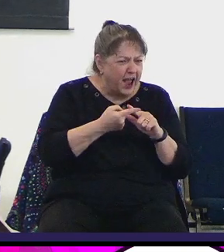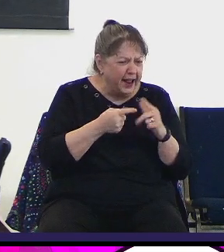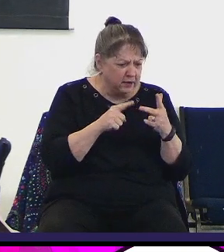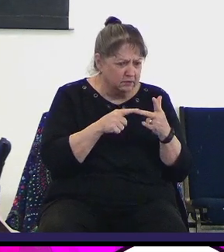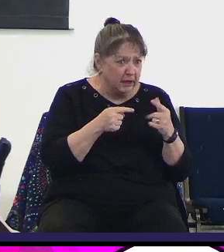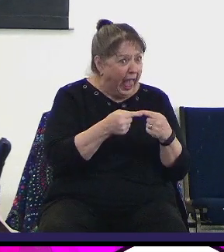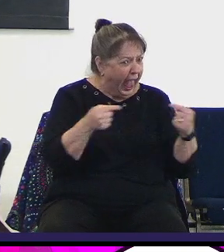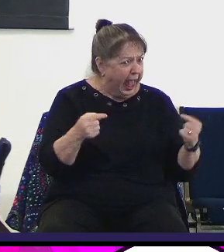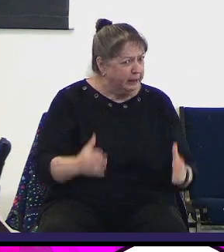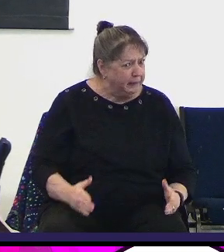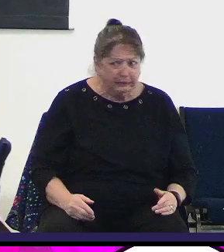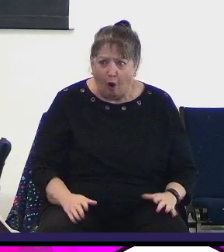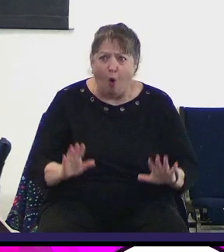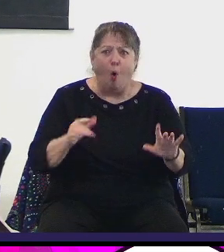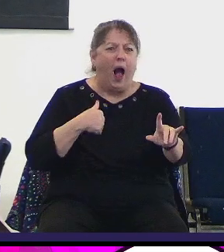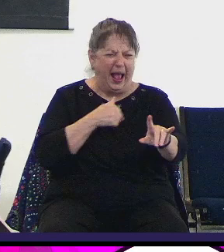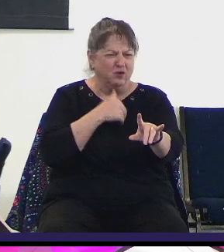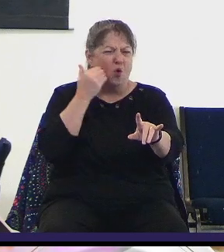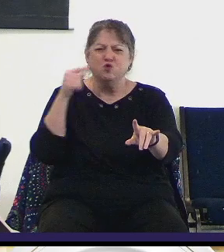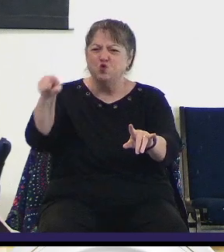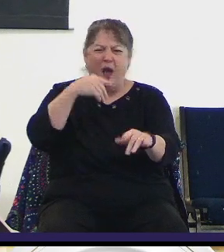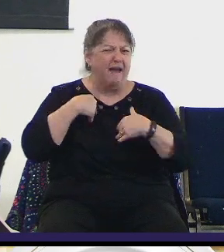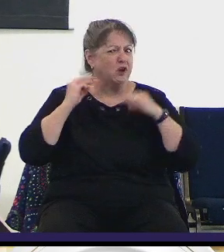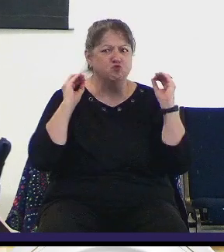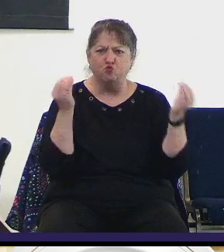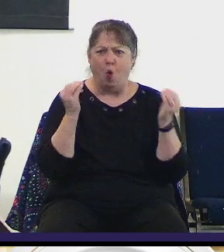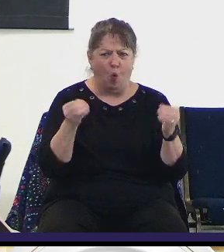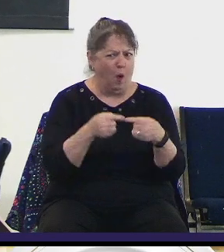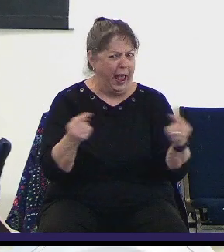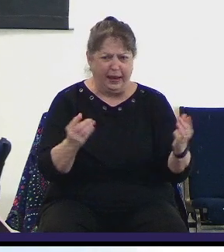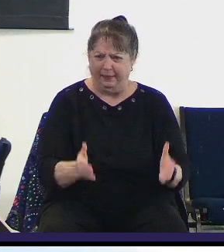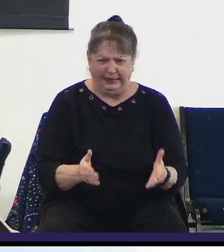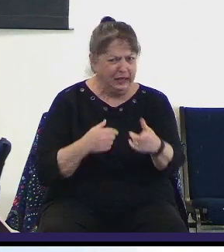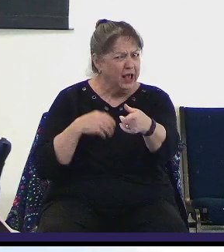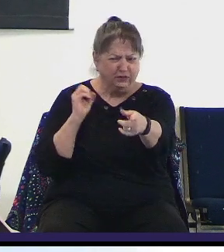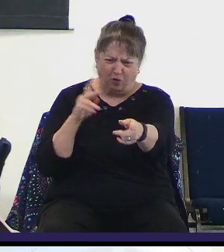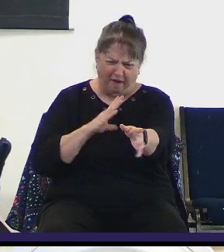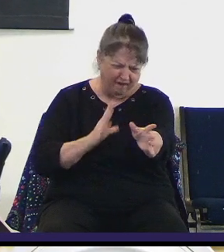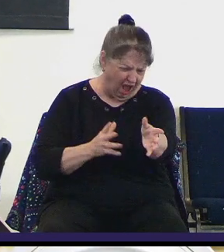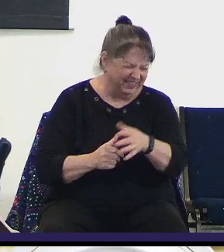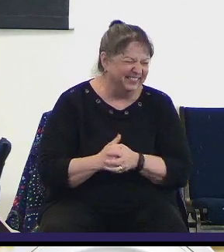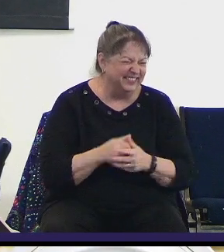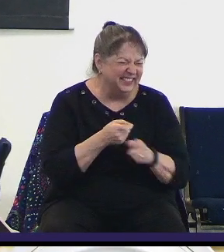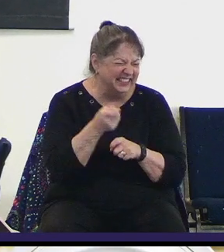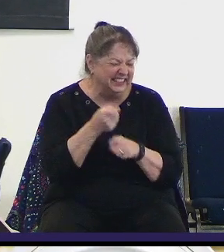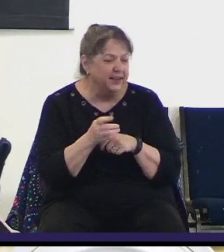Let's see, couples fellowship outing. Remember that, that's at Bonanza.